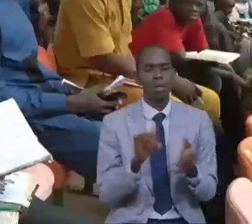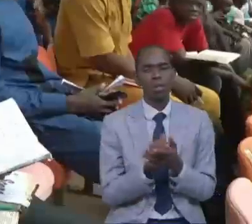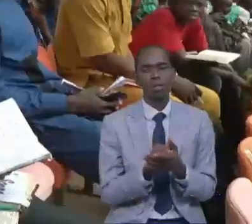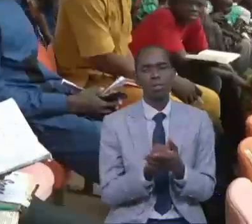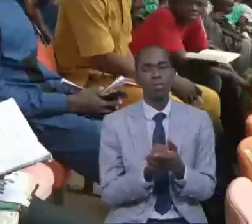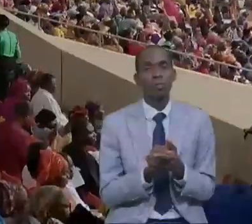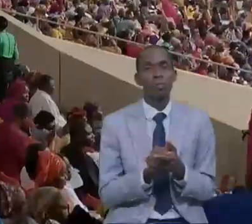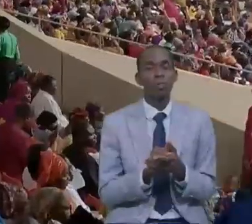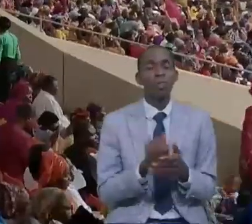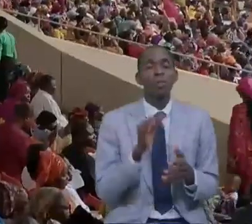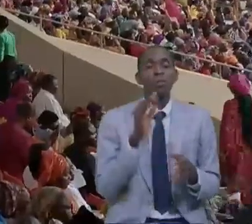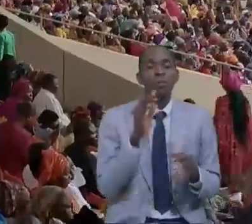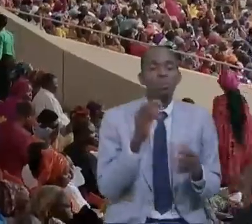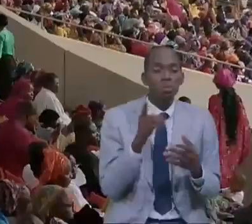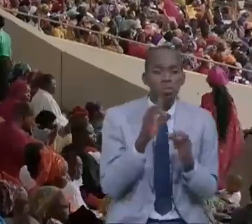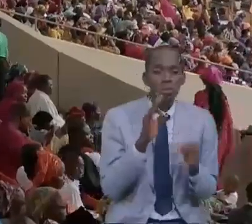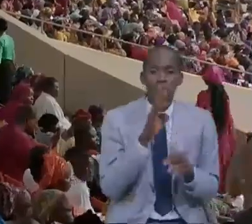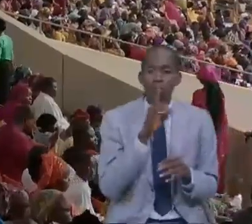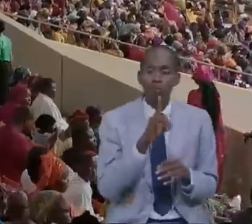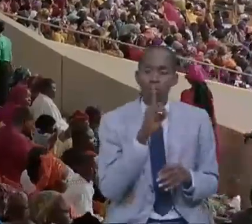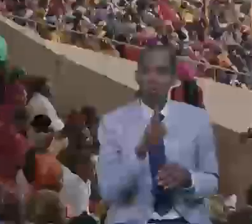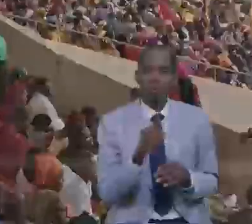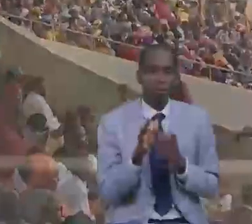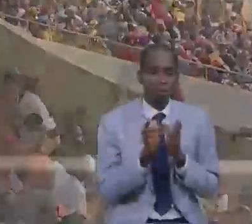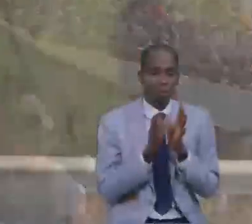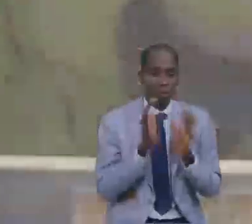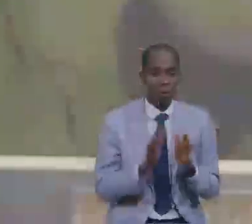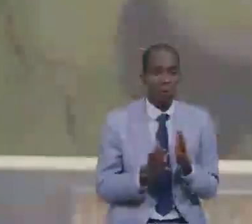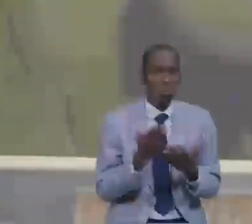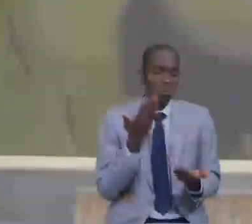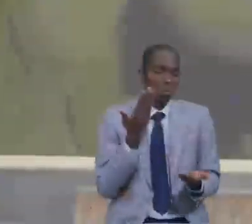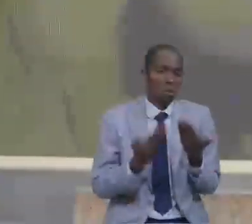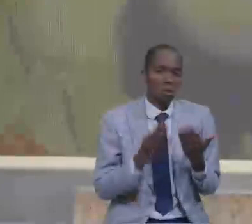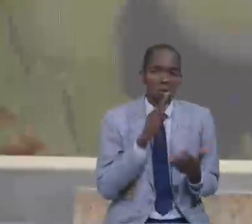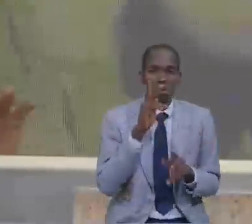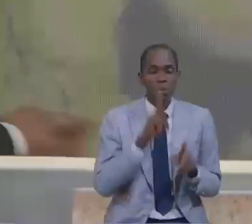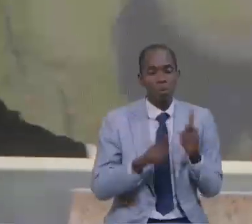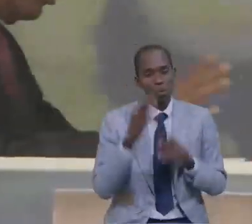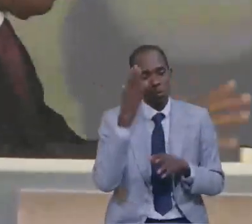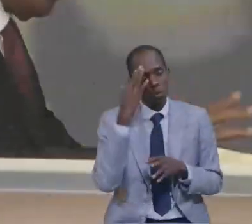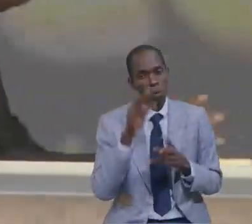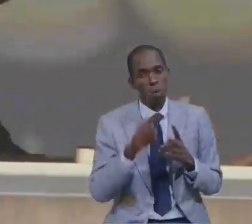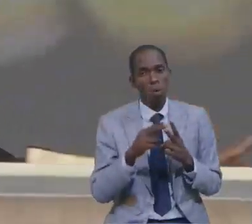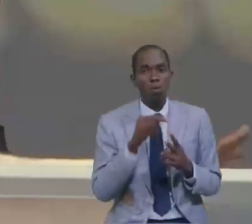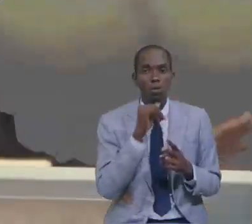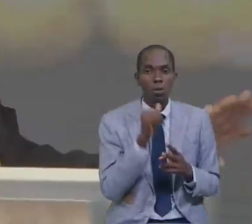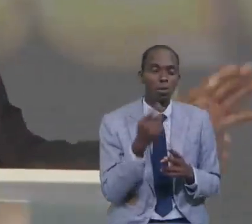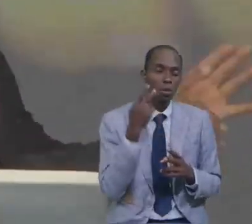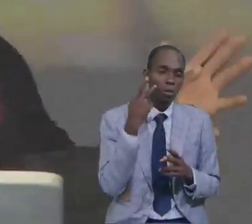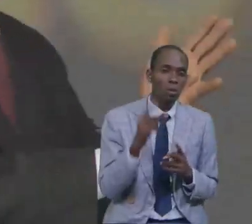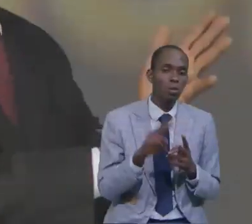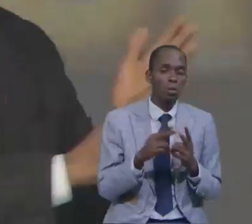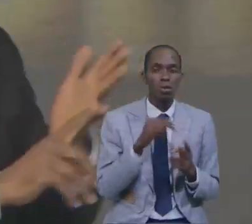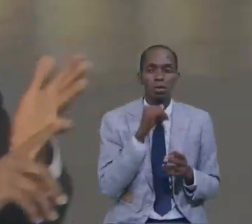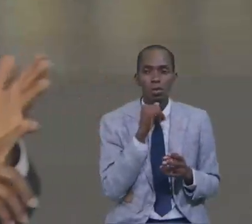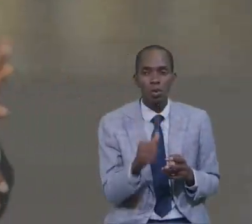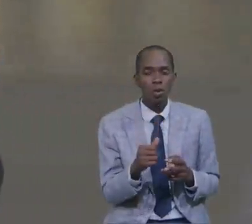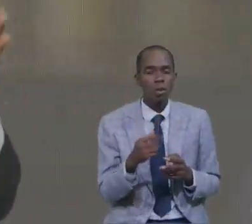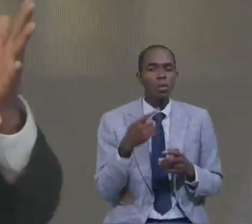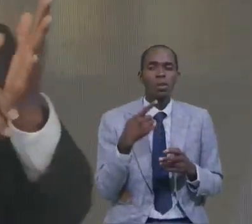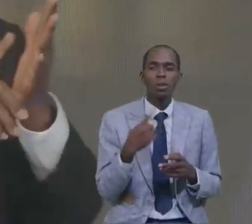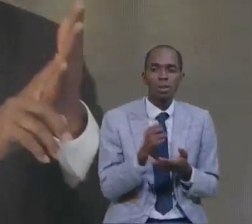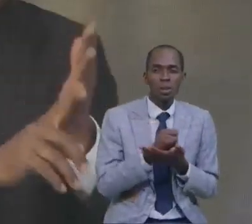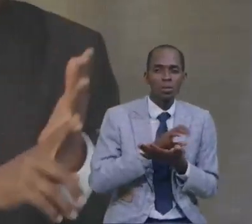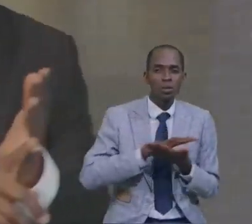sanctification does a work of grace in your heart that anywhere you are, you